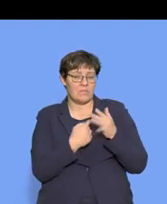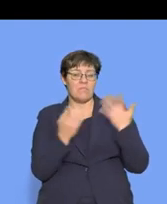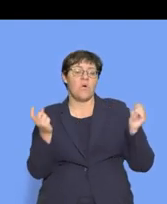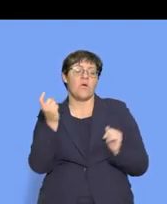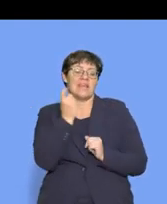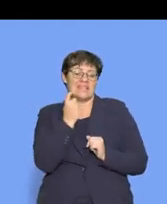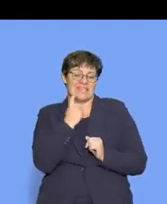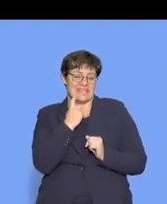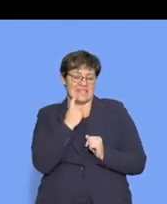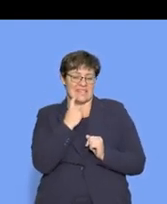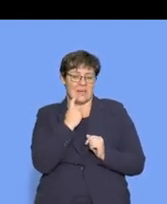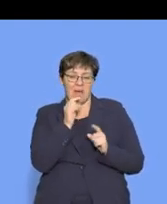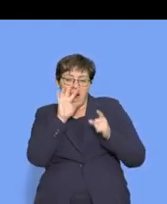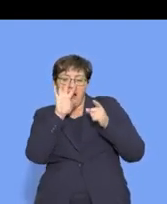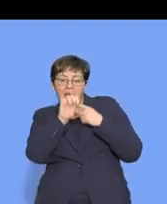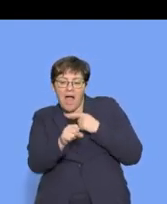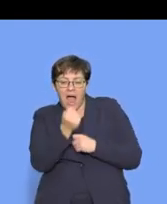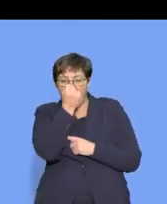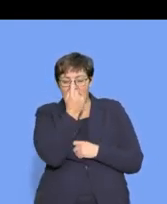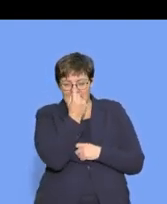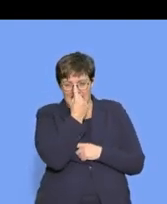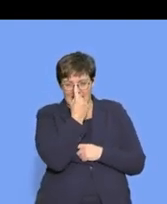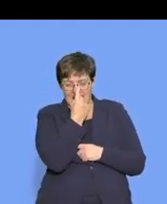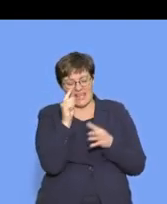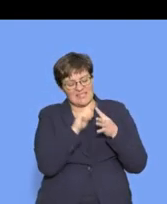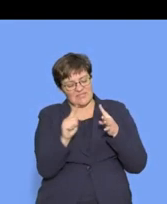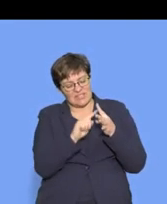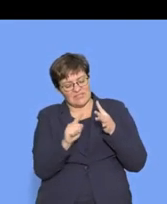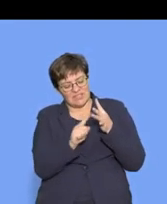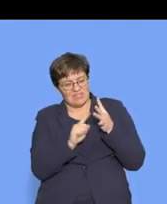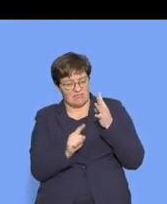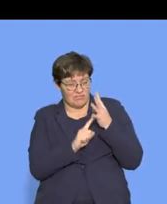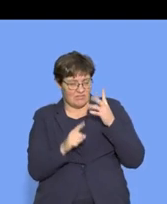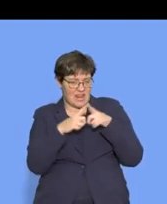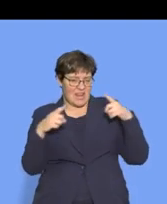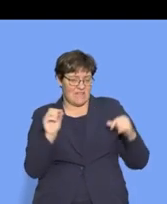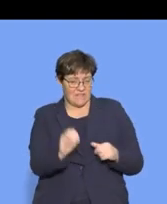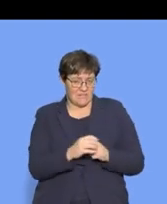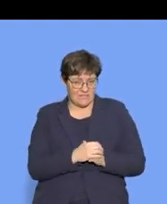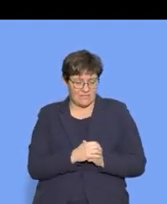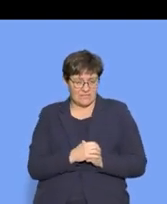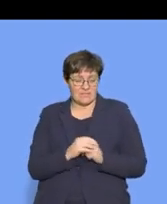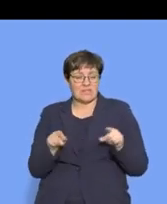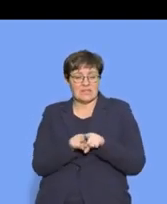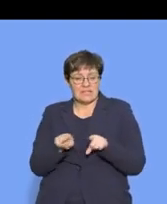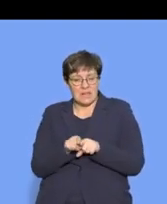for you to understand all the different parts of the leaf. It also shows quite